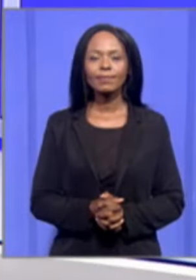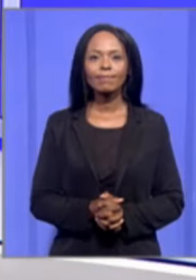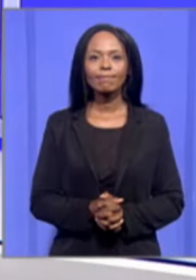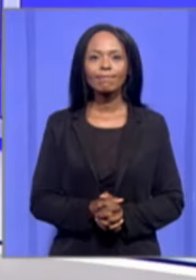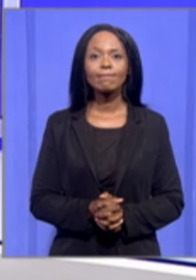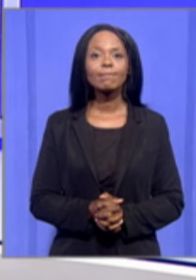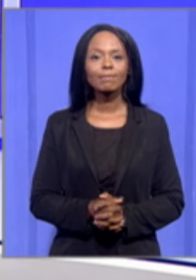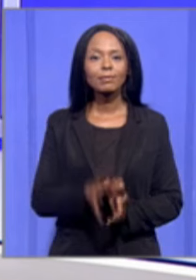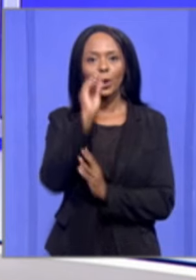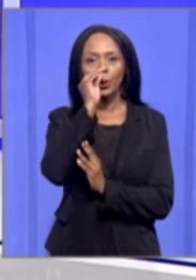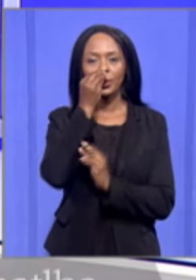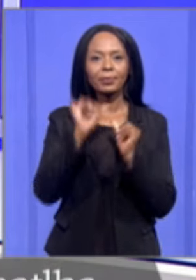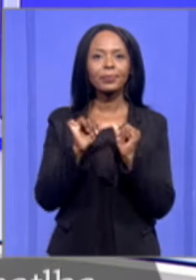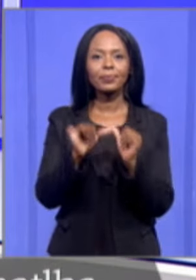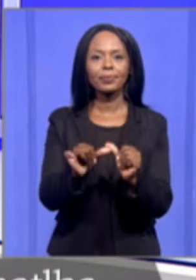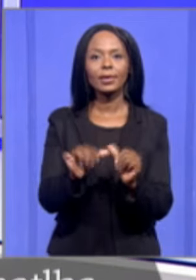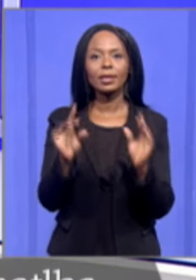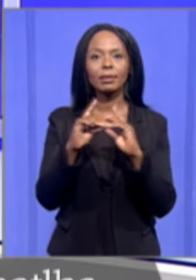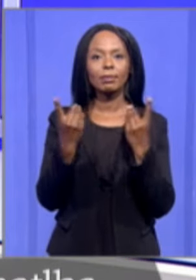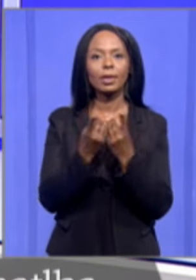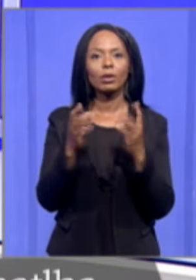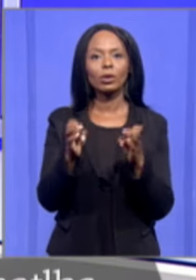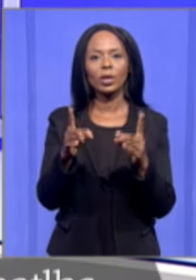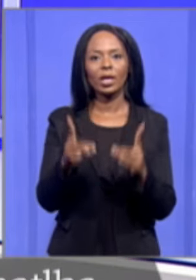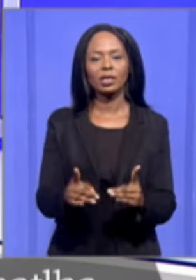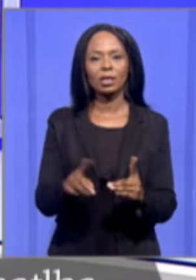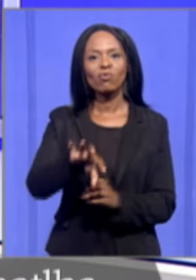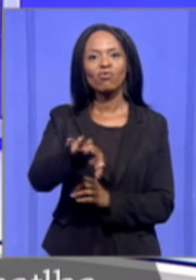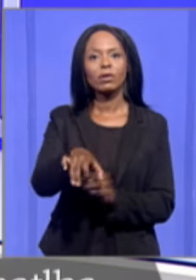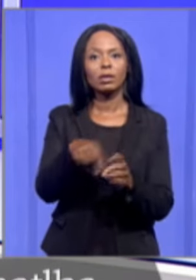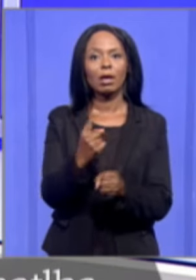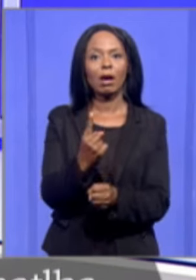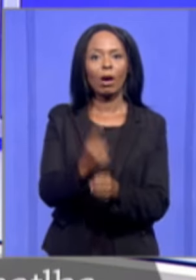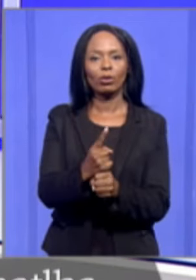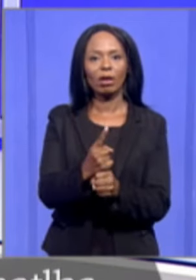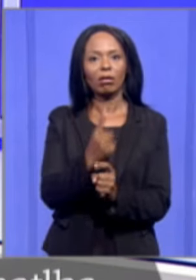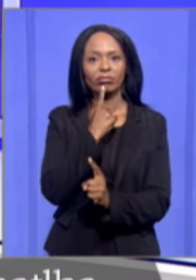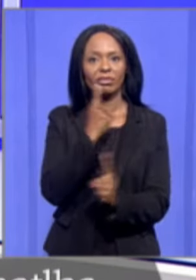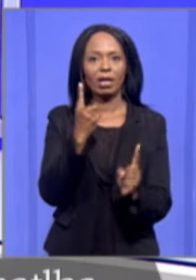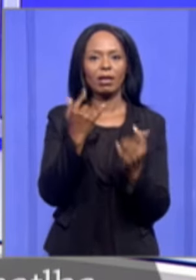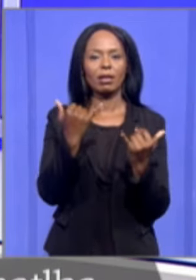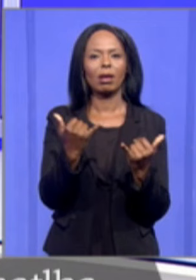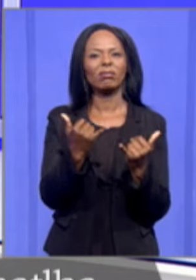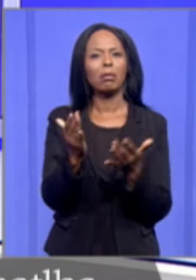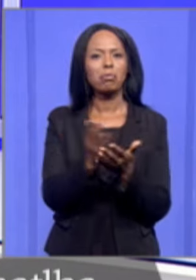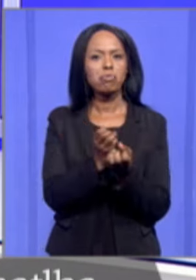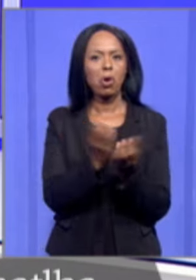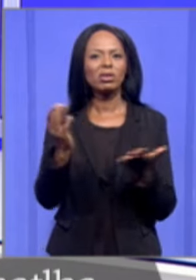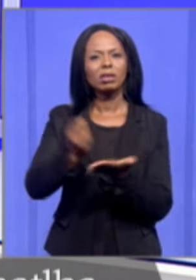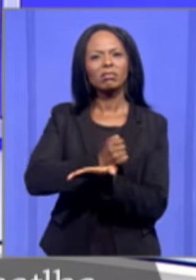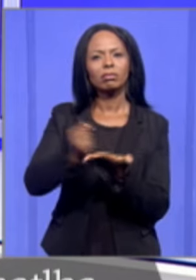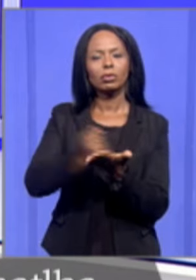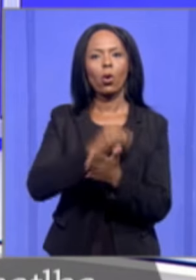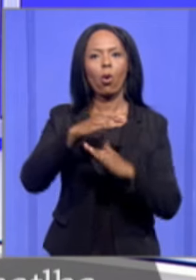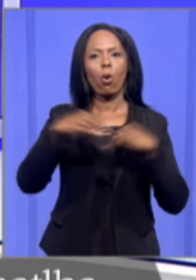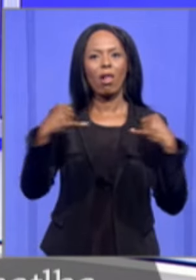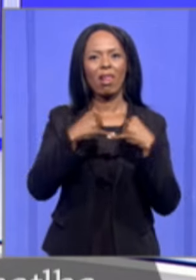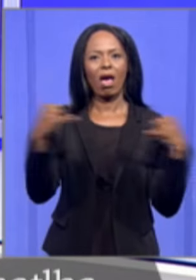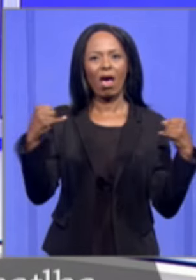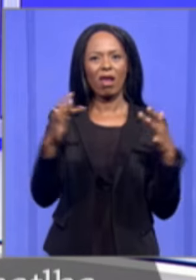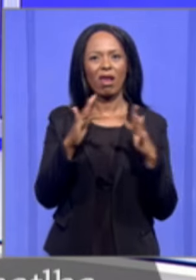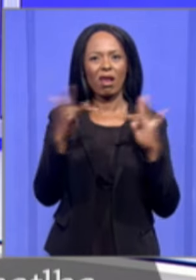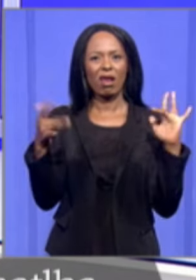Fa re tswela pele lefapha la thuto mo porofenseng ya Gauteng la re ba dira kopo ka mokgwa wa online ba le dikete